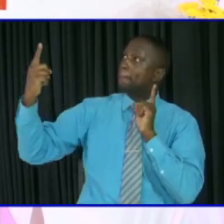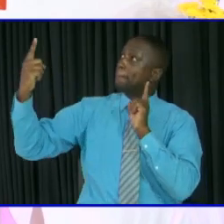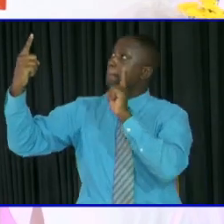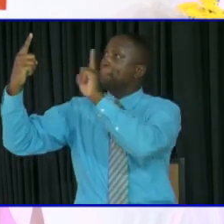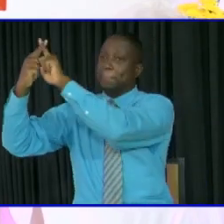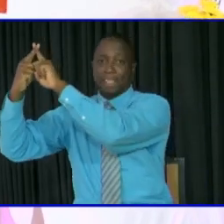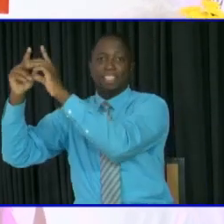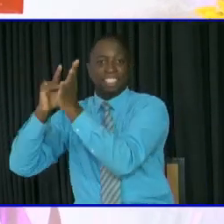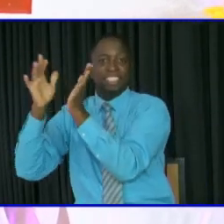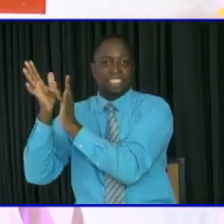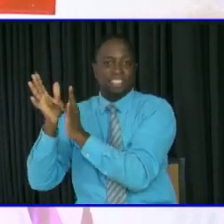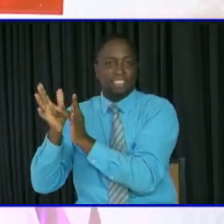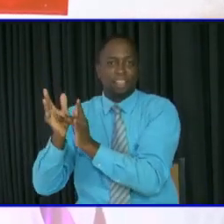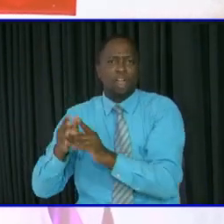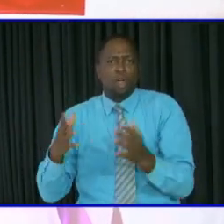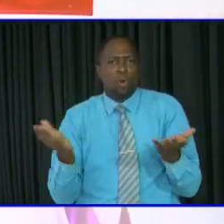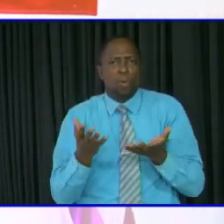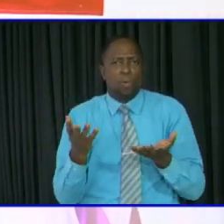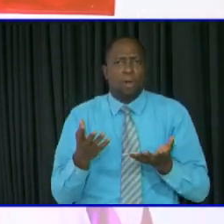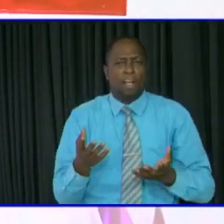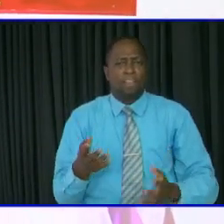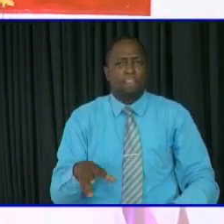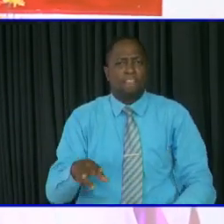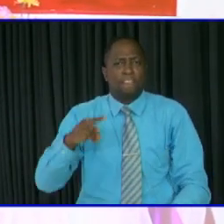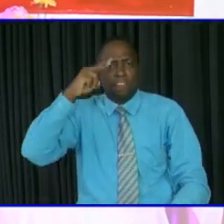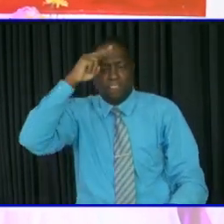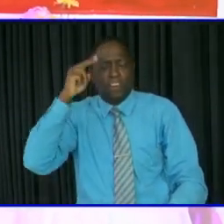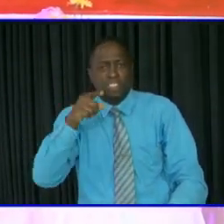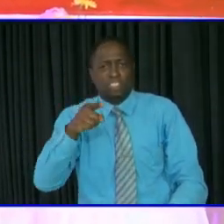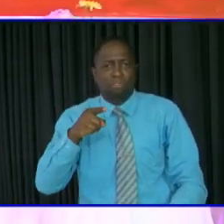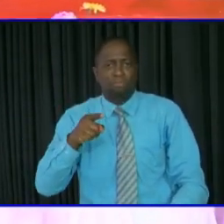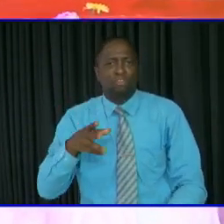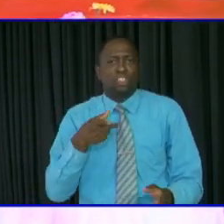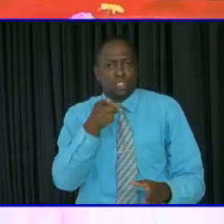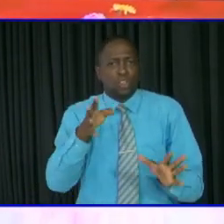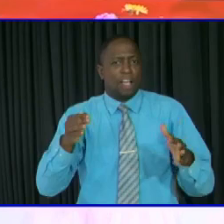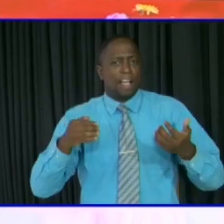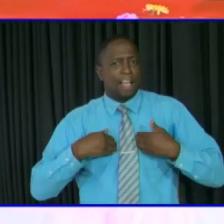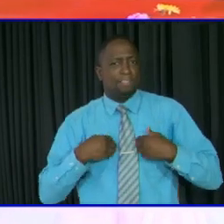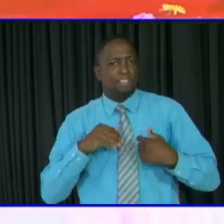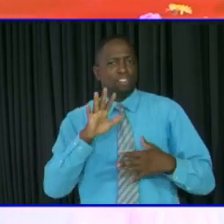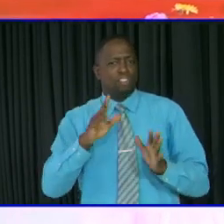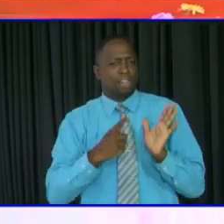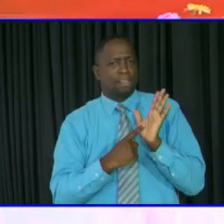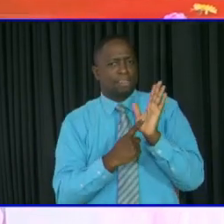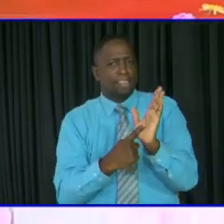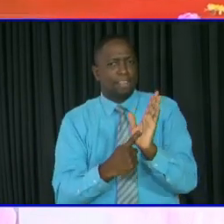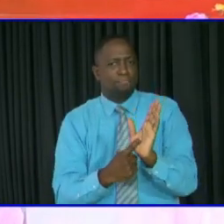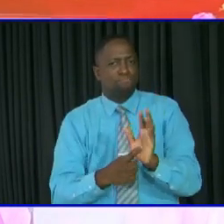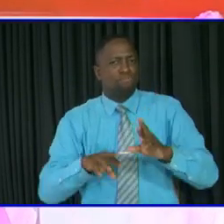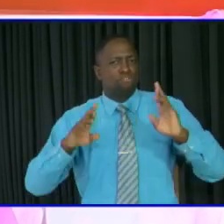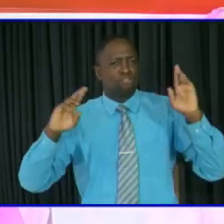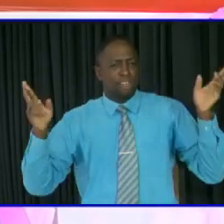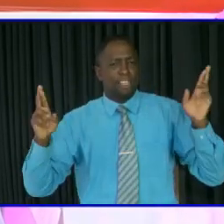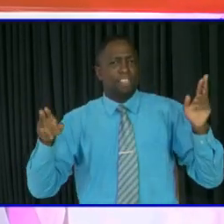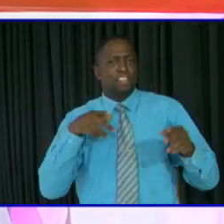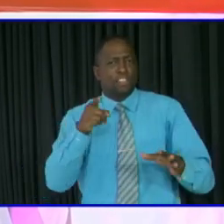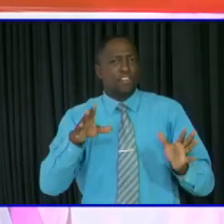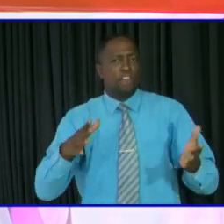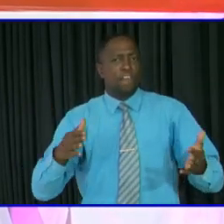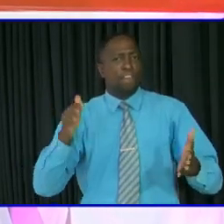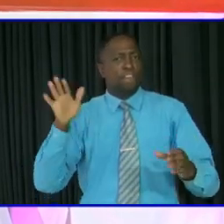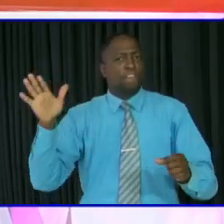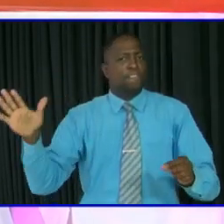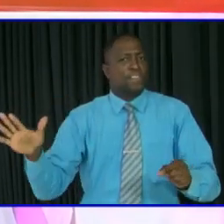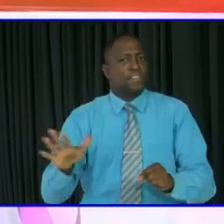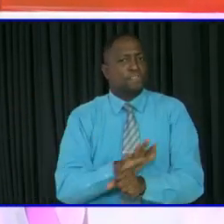of virgin are you? Do you have your lamps trimmed and ready? Are you filled with the power of the Holy Spirit? Are